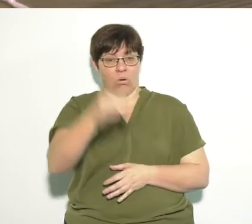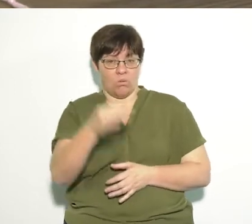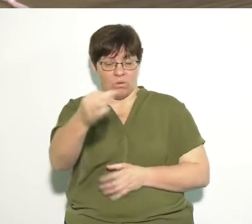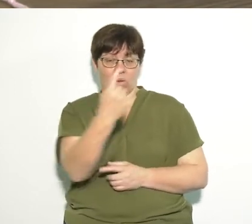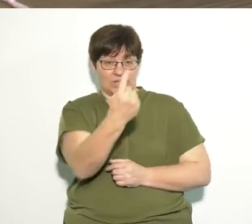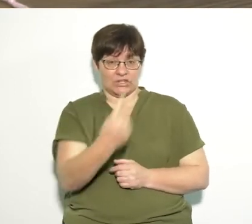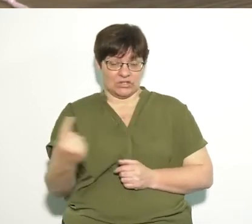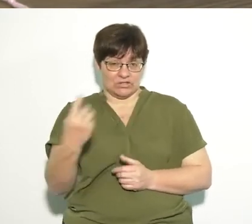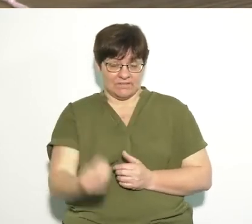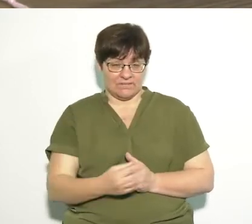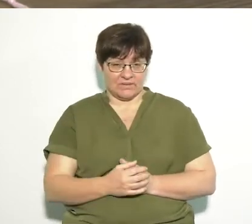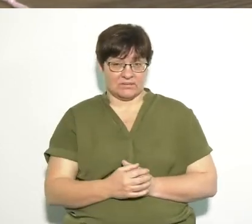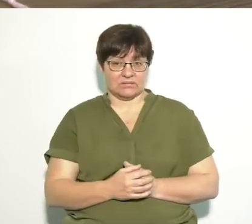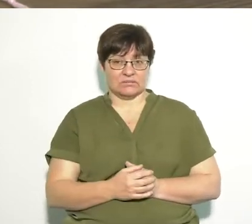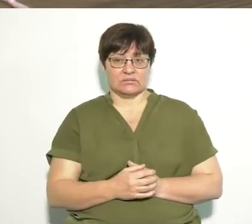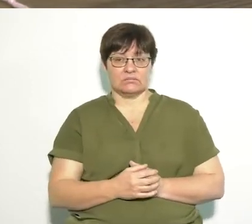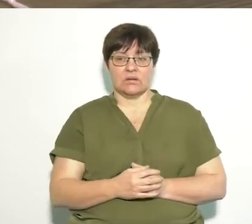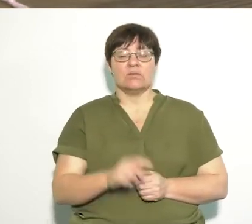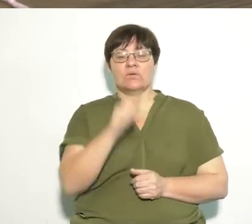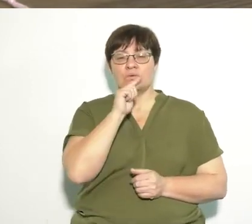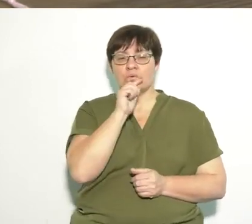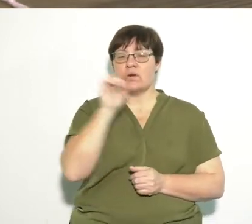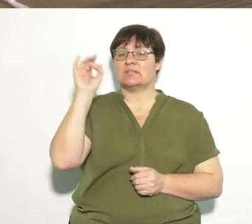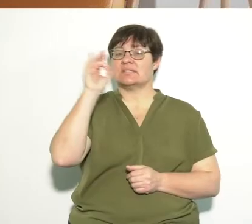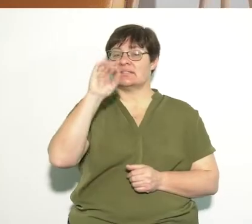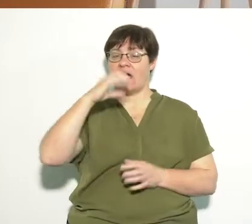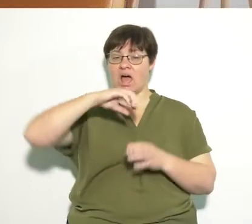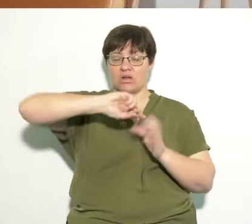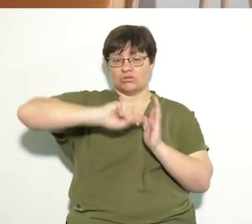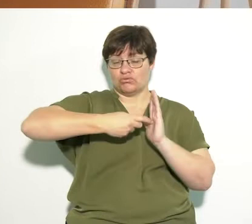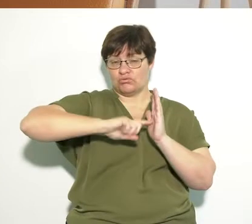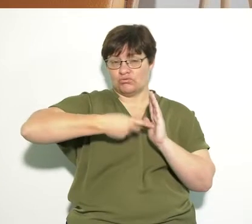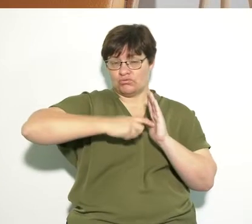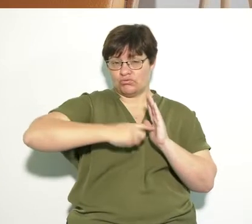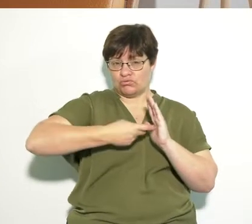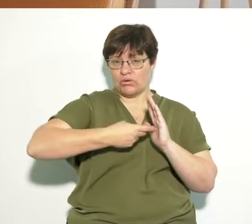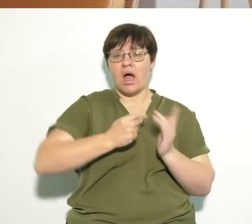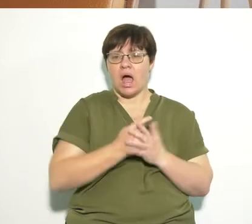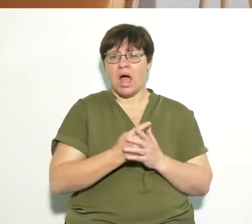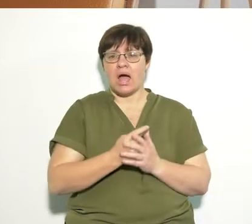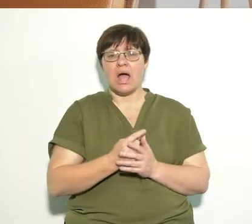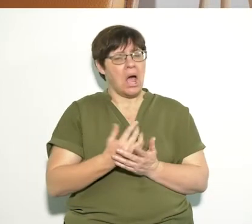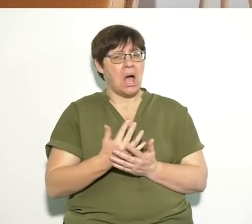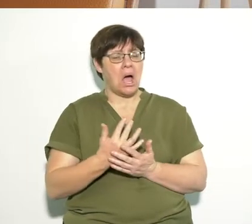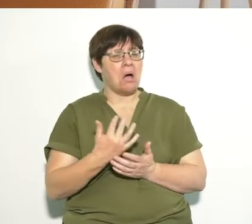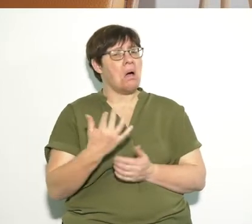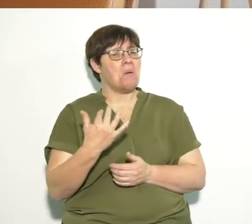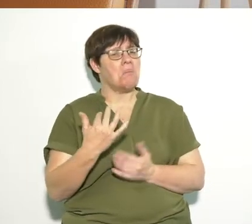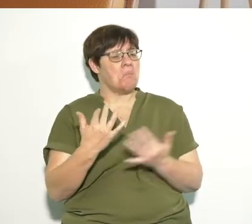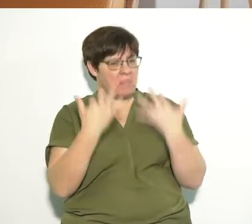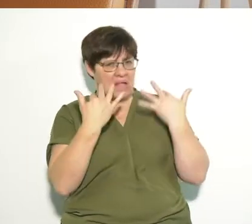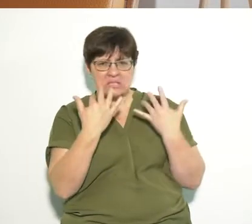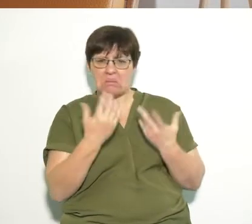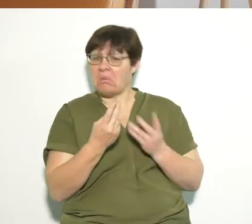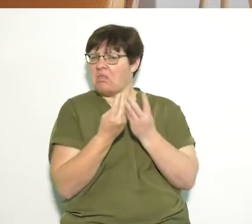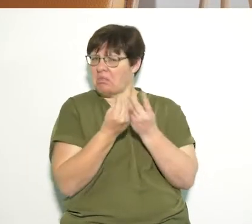your bottle tops. Okay, I used a star screwdriver, and I found that this plastic is actually quite thin. It works quite well